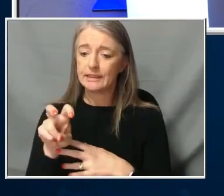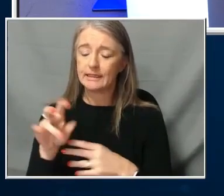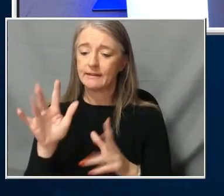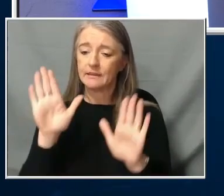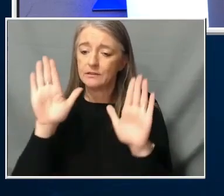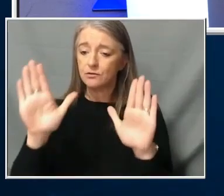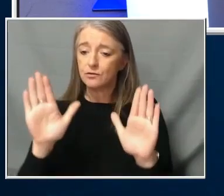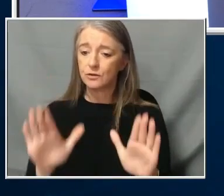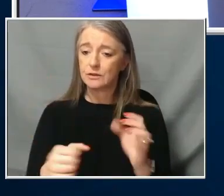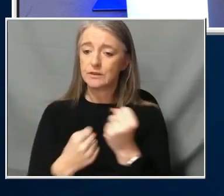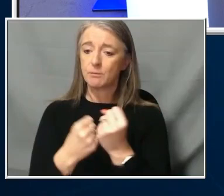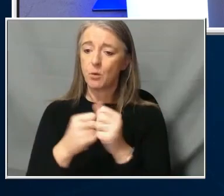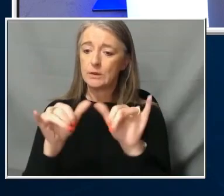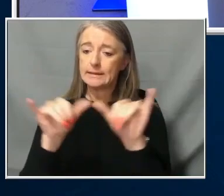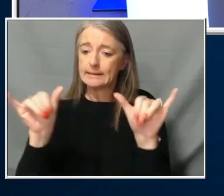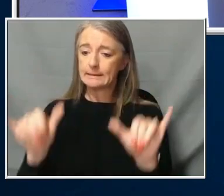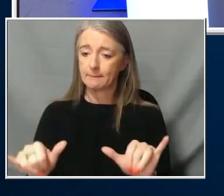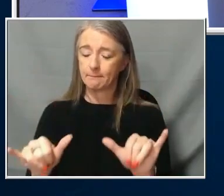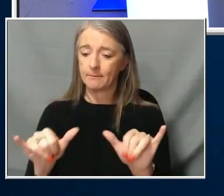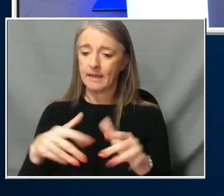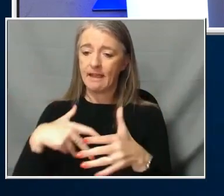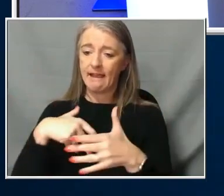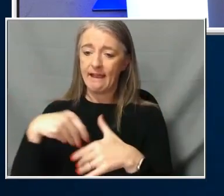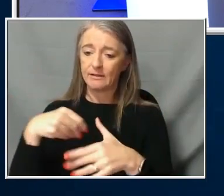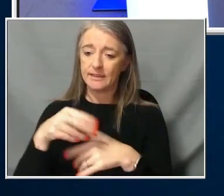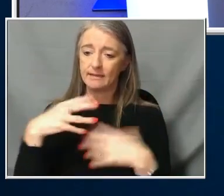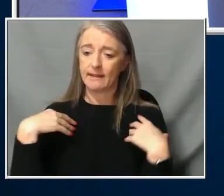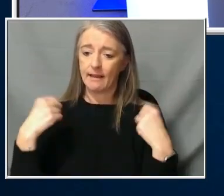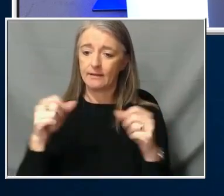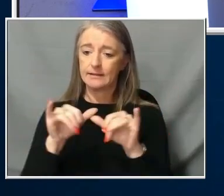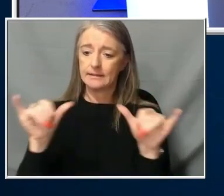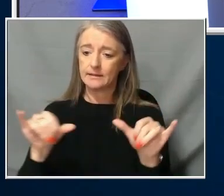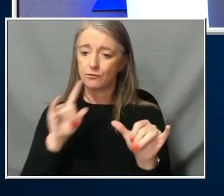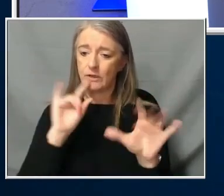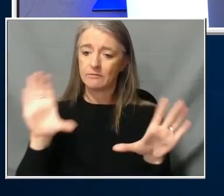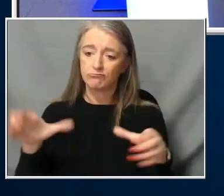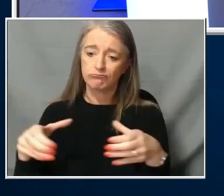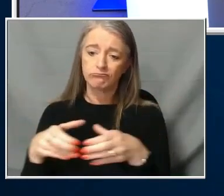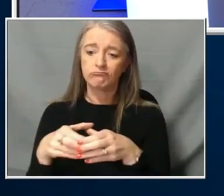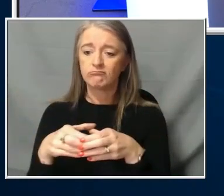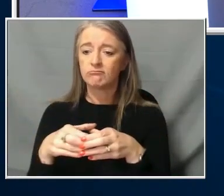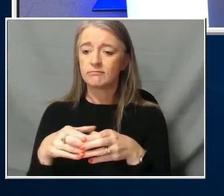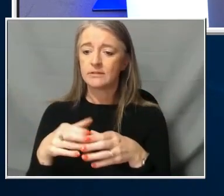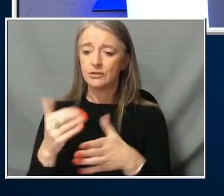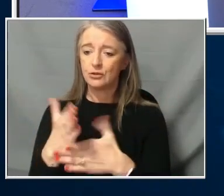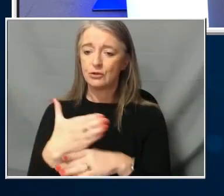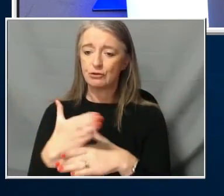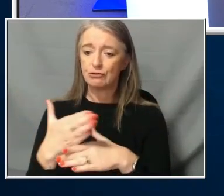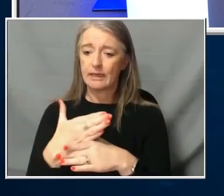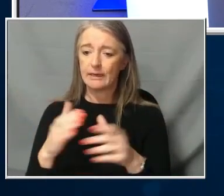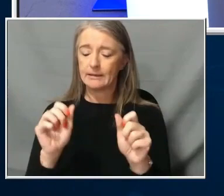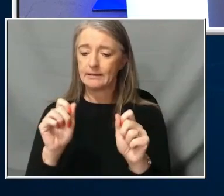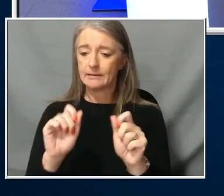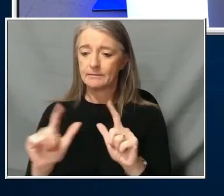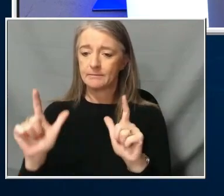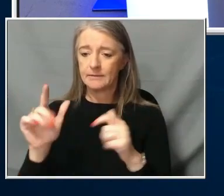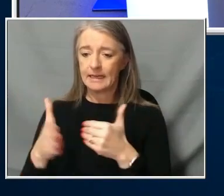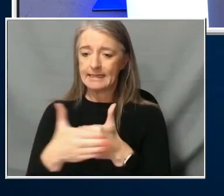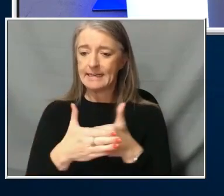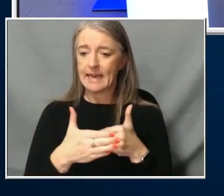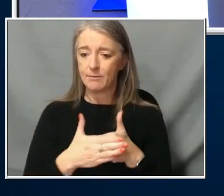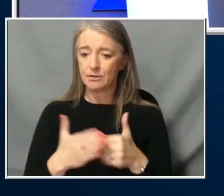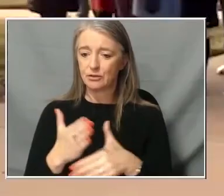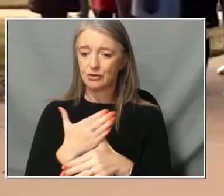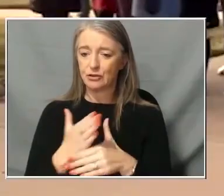incredible support system outside the health system as well that rallied around you. In fact, you shared a clip with us of your neighbors that I'd love to share with